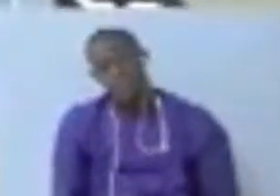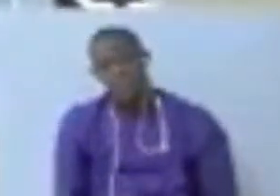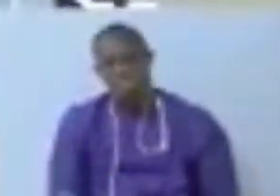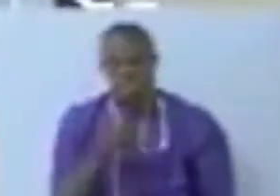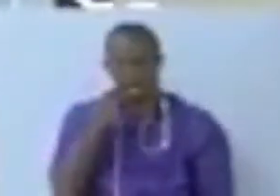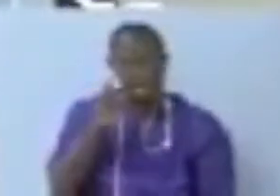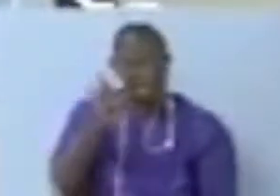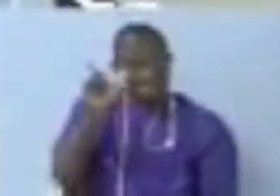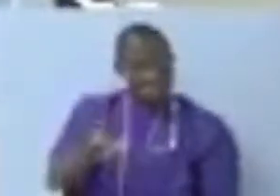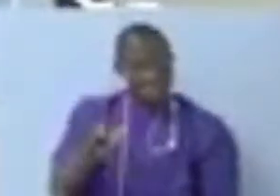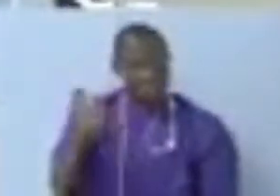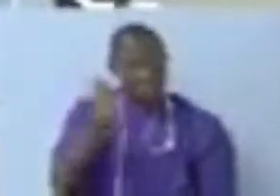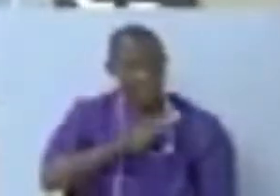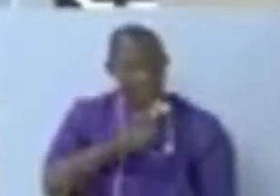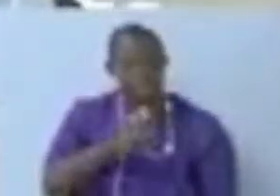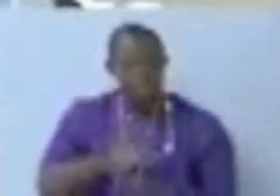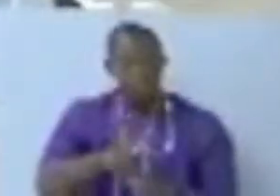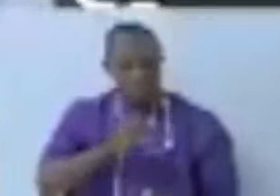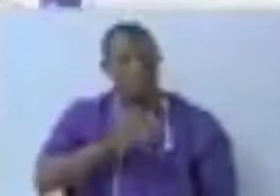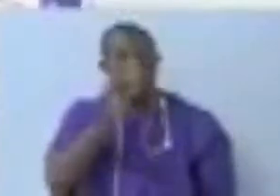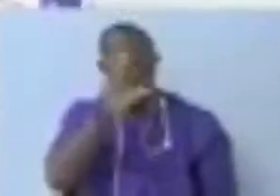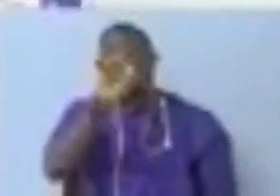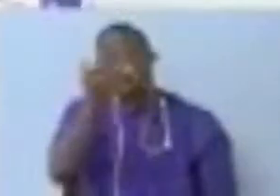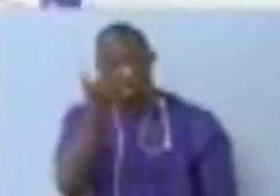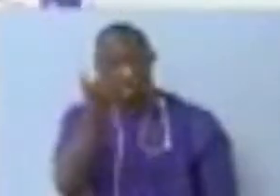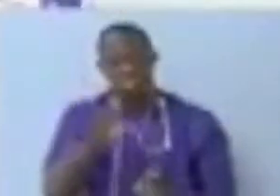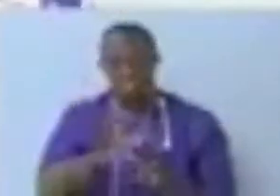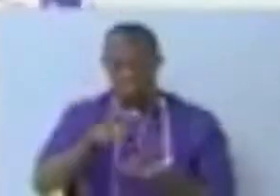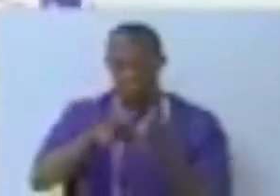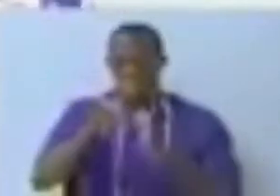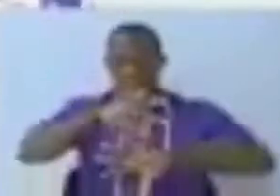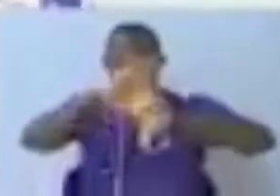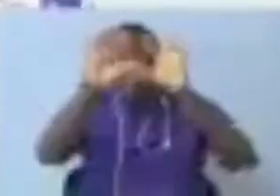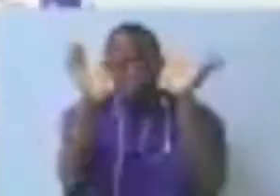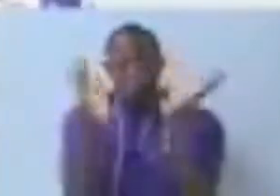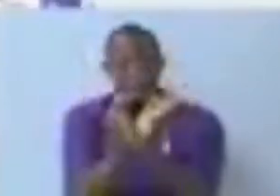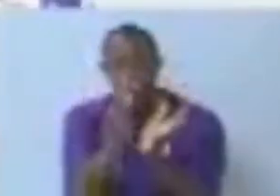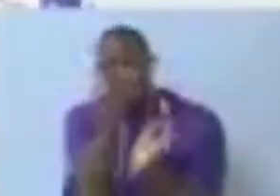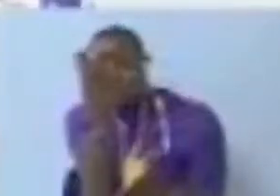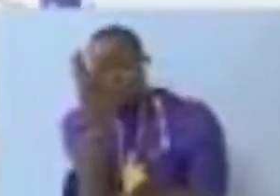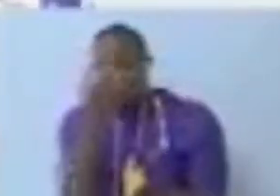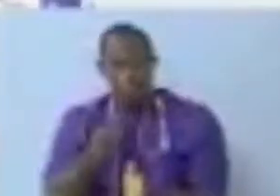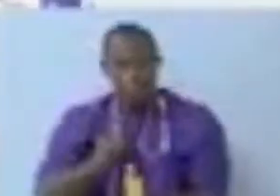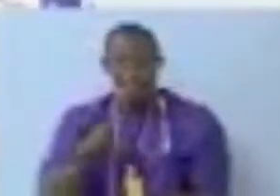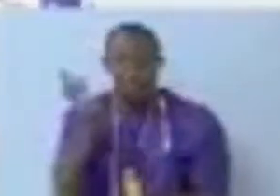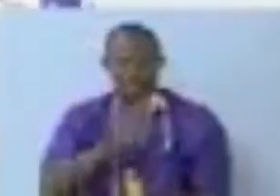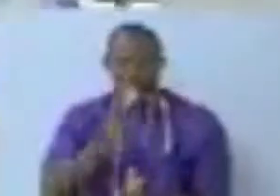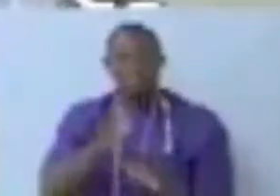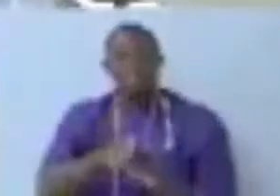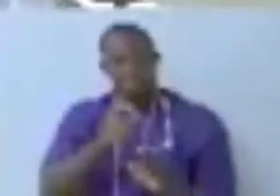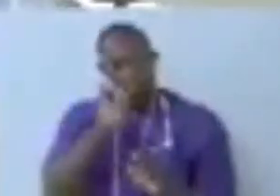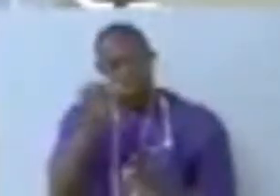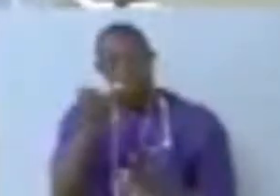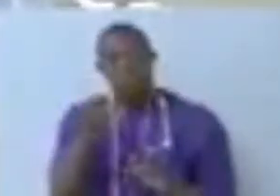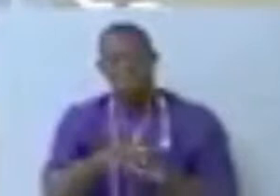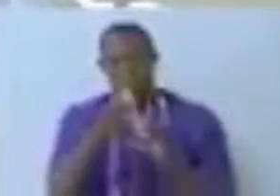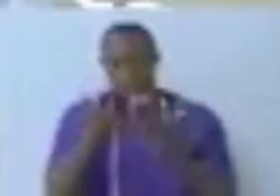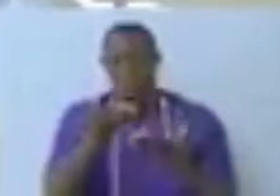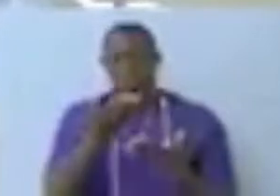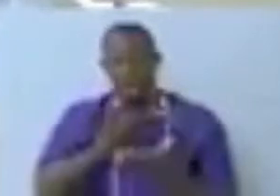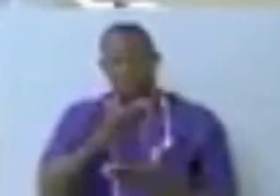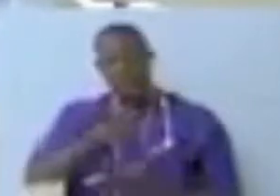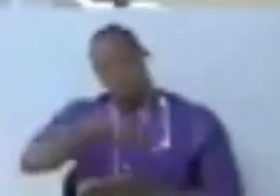Is he lying? Yes. So all 3 of them are lying. Yes. All right. Here is another one, Mr.